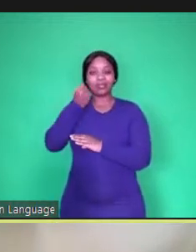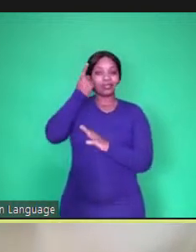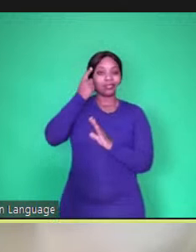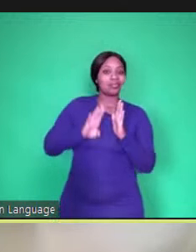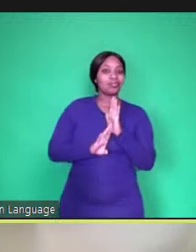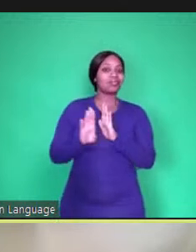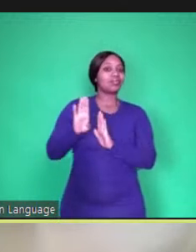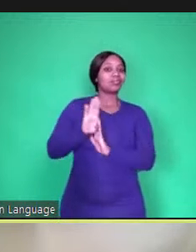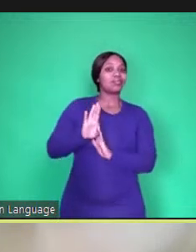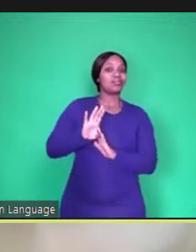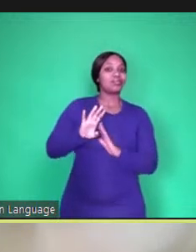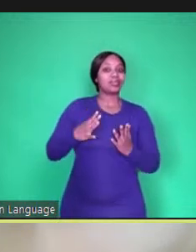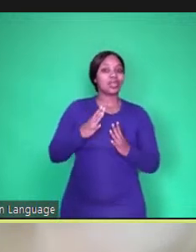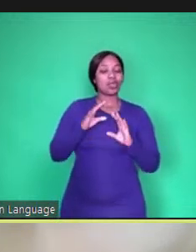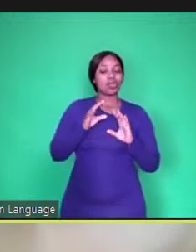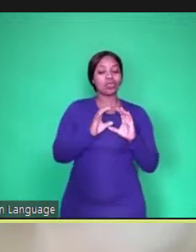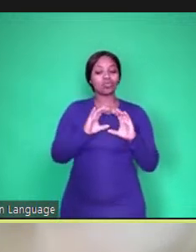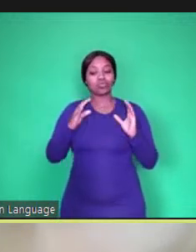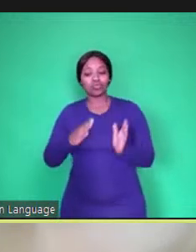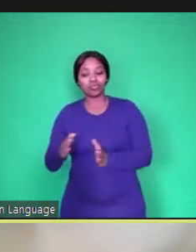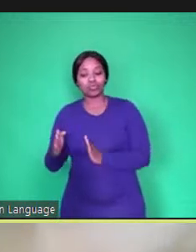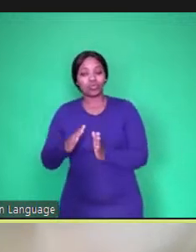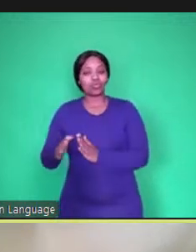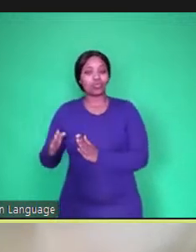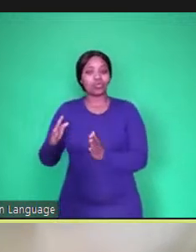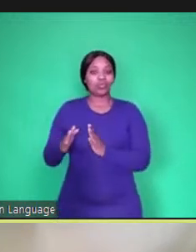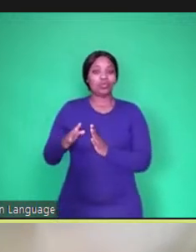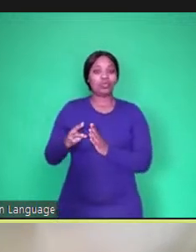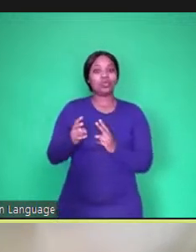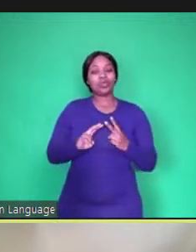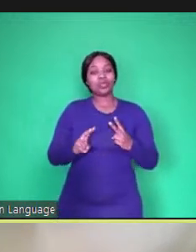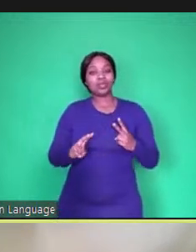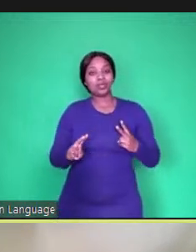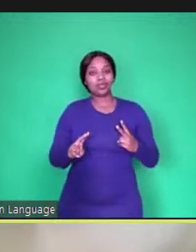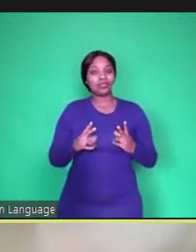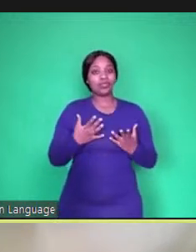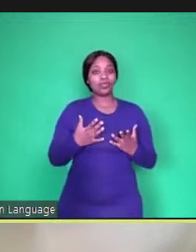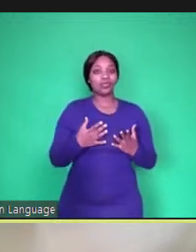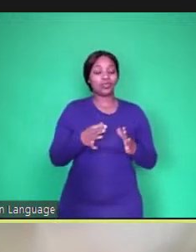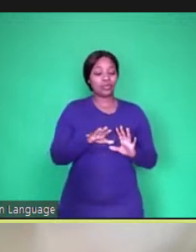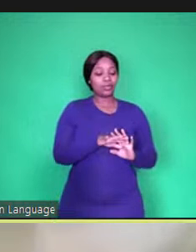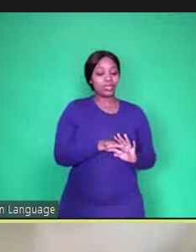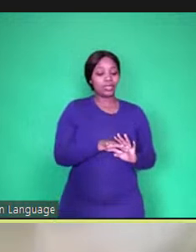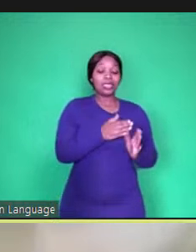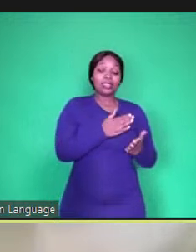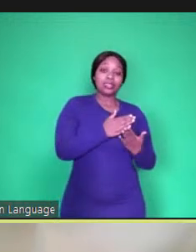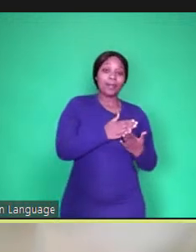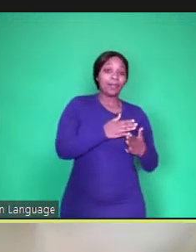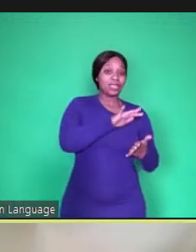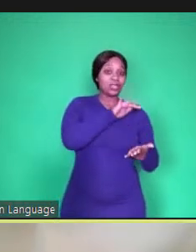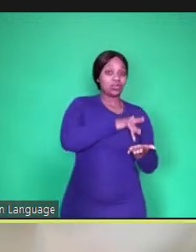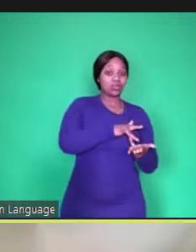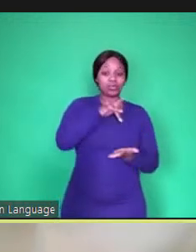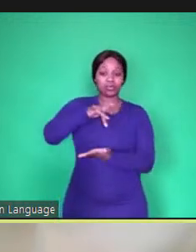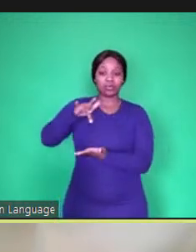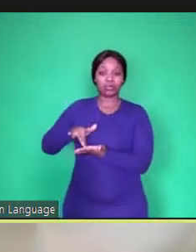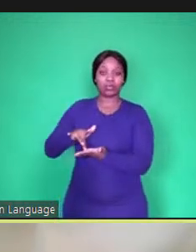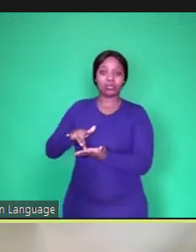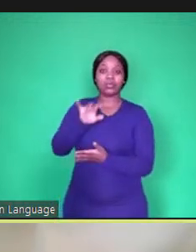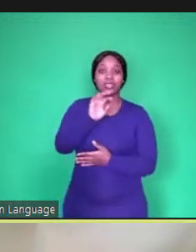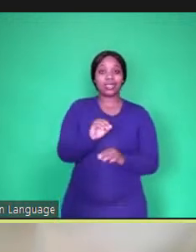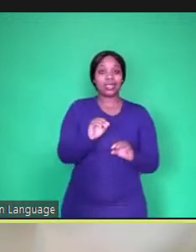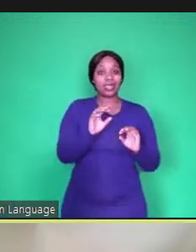the trade-offs between, such as salutary increases in economic circumstances, health and